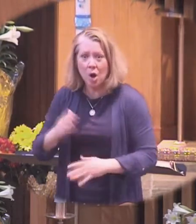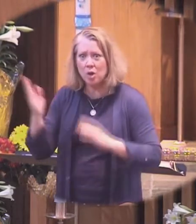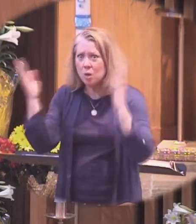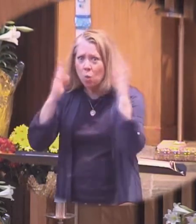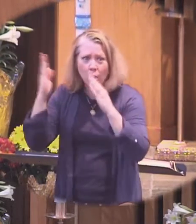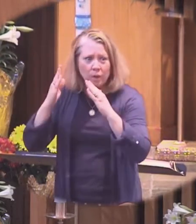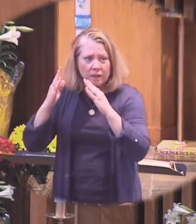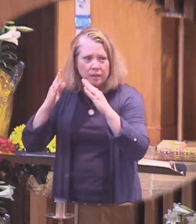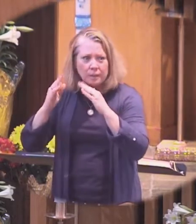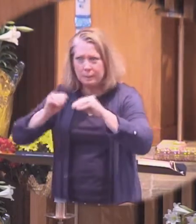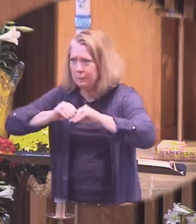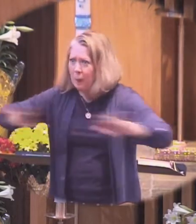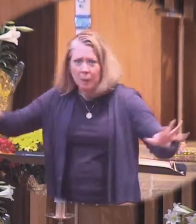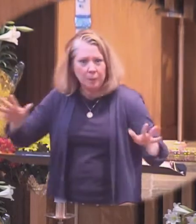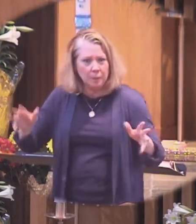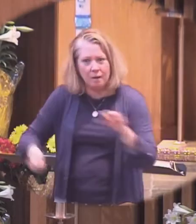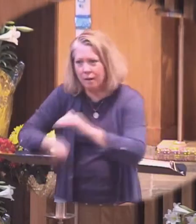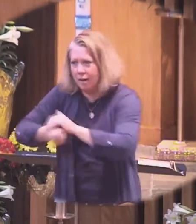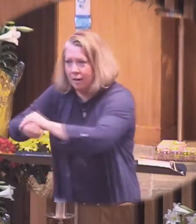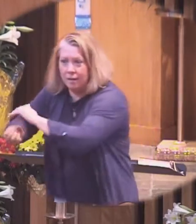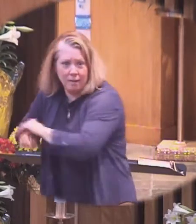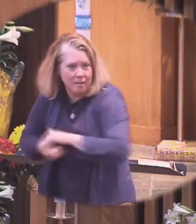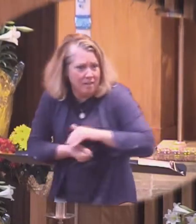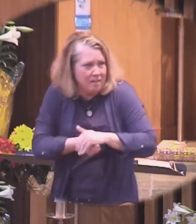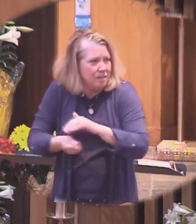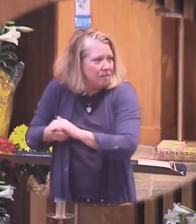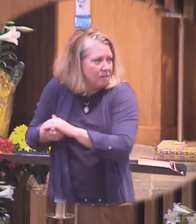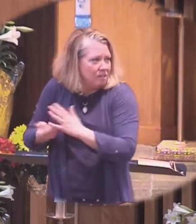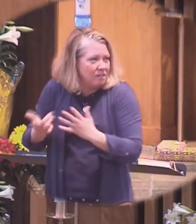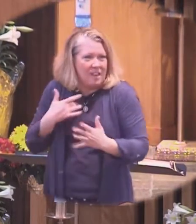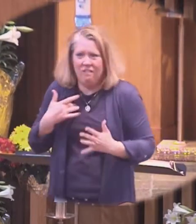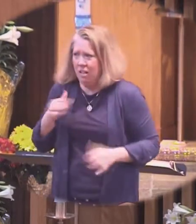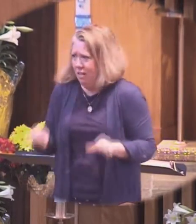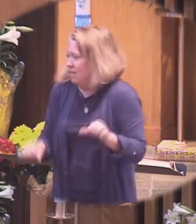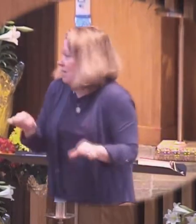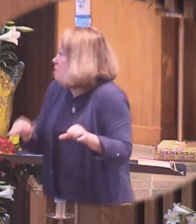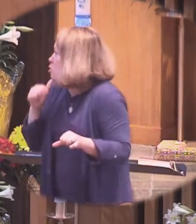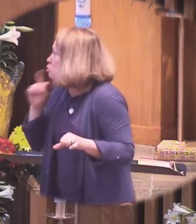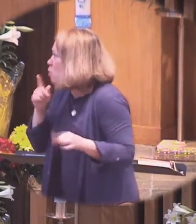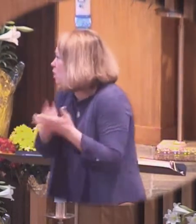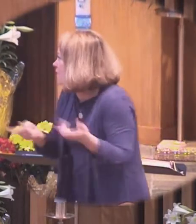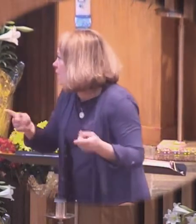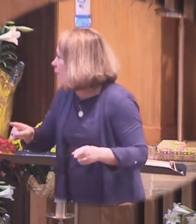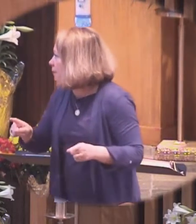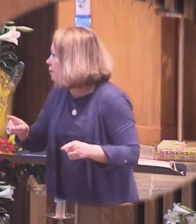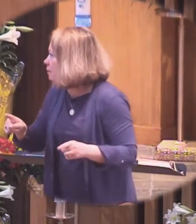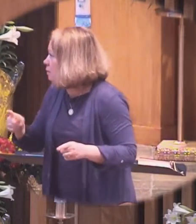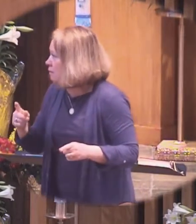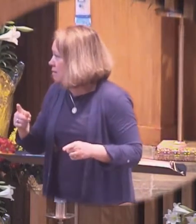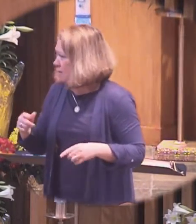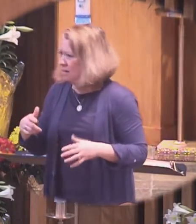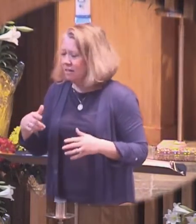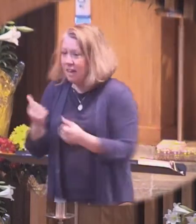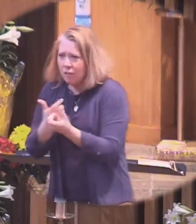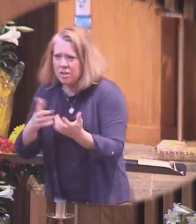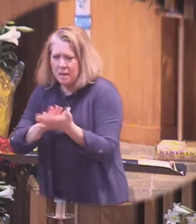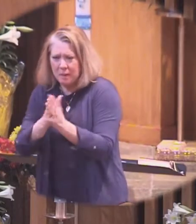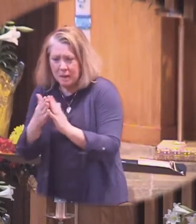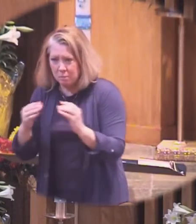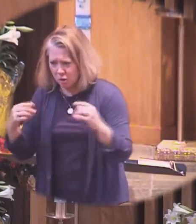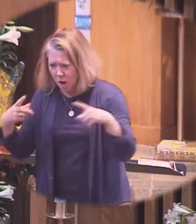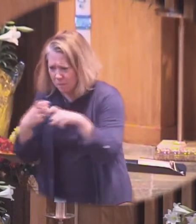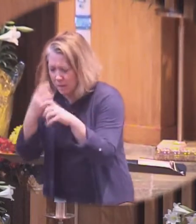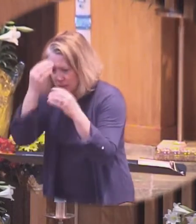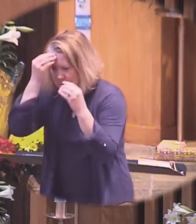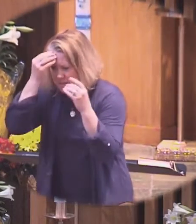that the Jews will do the same thing to them. There's uncertainty, and everything becomes more complex as